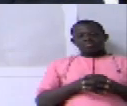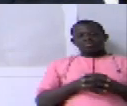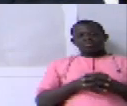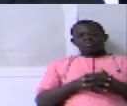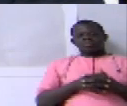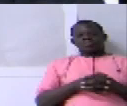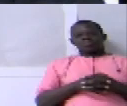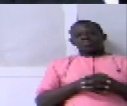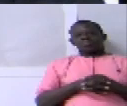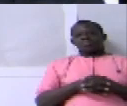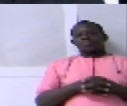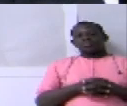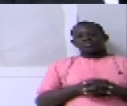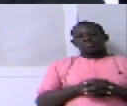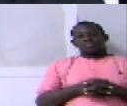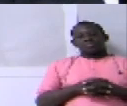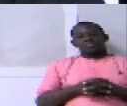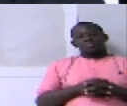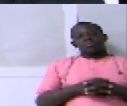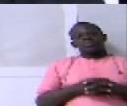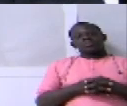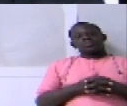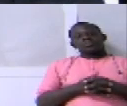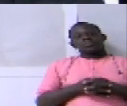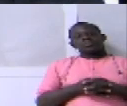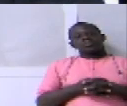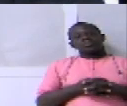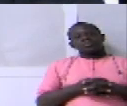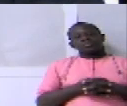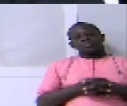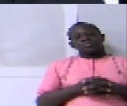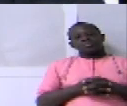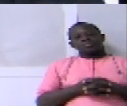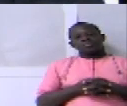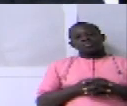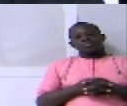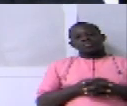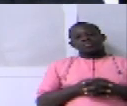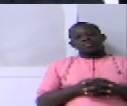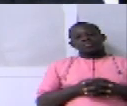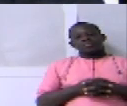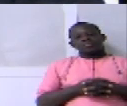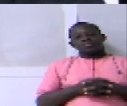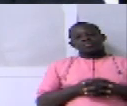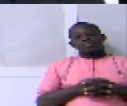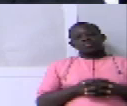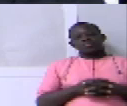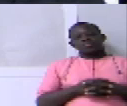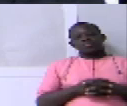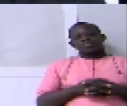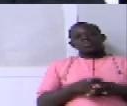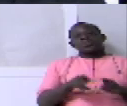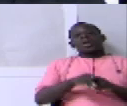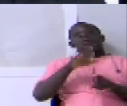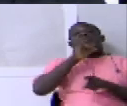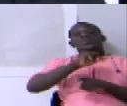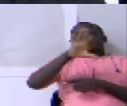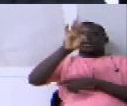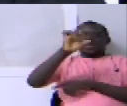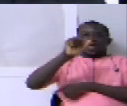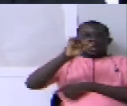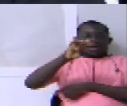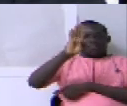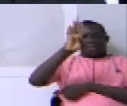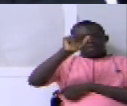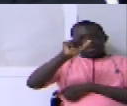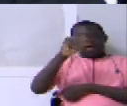mo mensi tamano kaso la karola pour wo falimu li tama anyanta kala nyame nyama. Mr. Tamba, if you have any